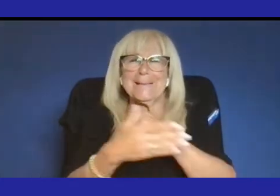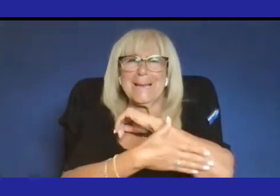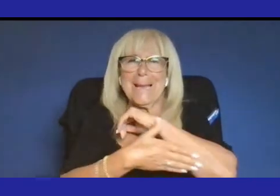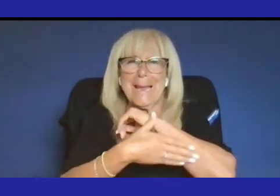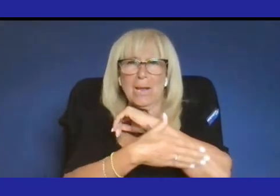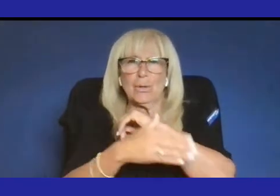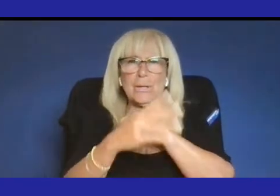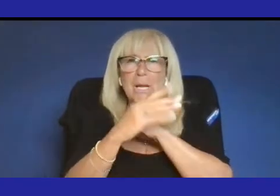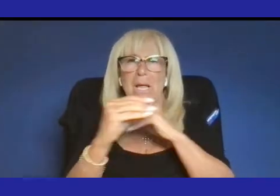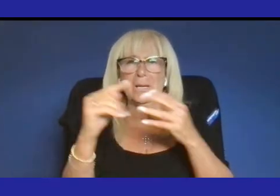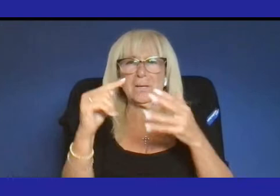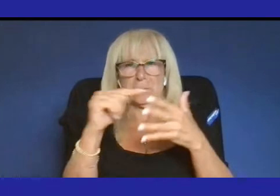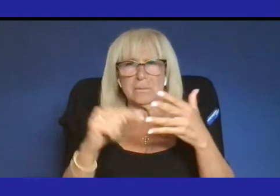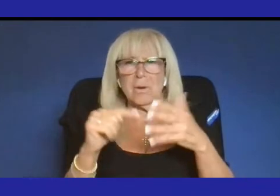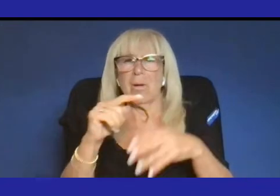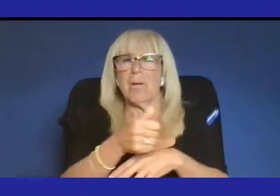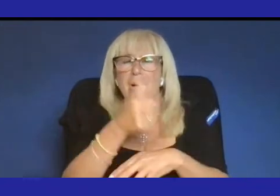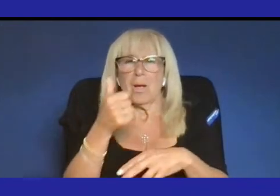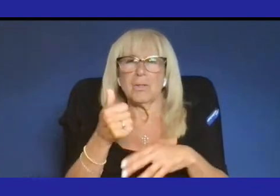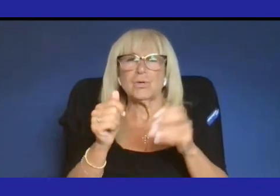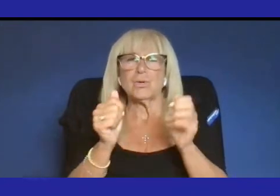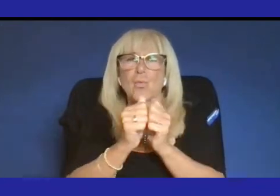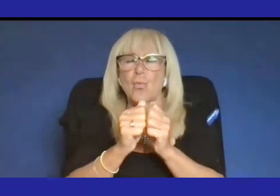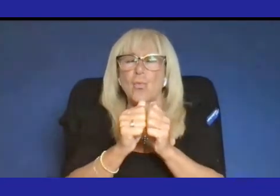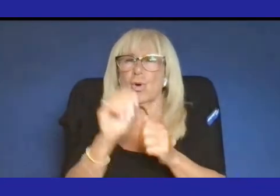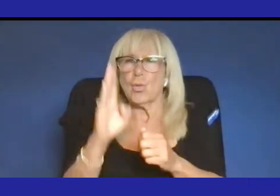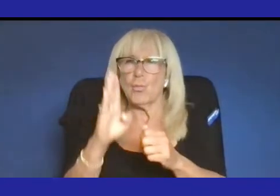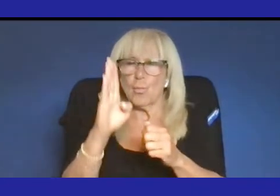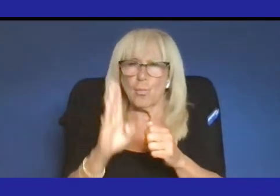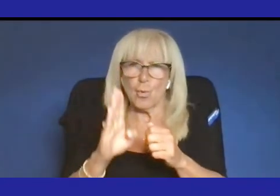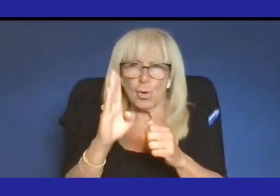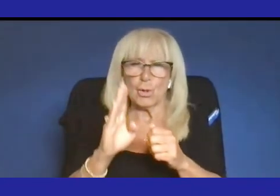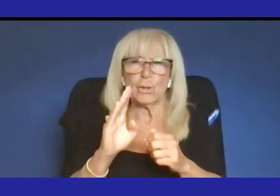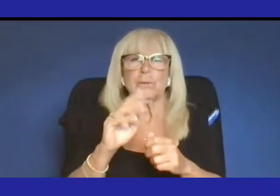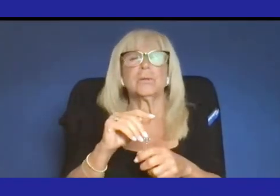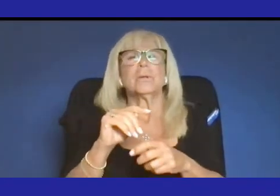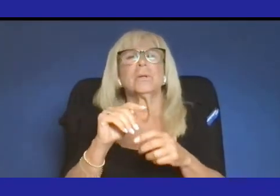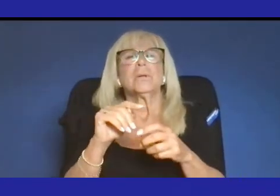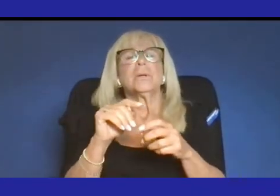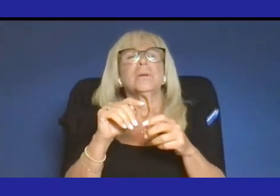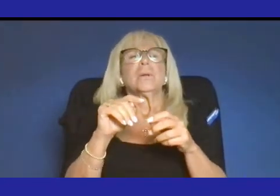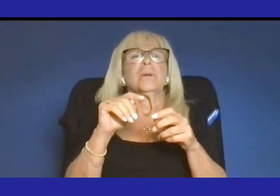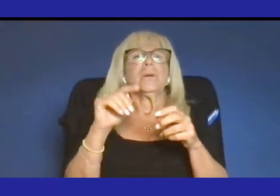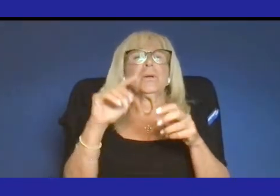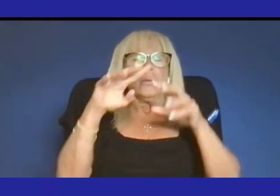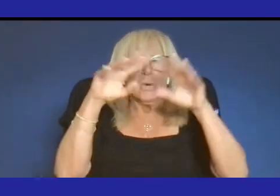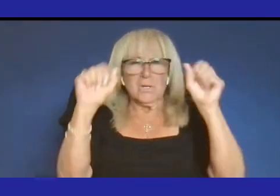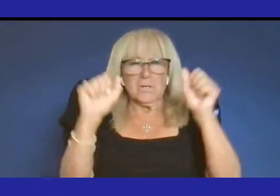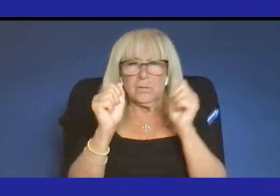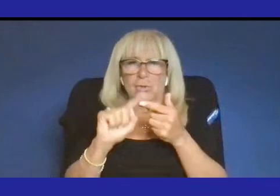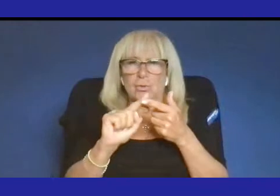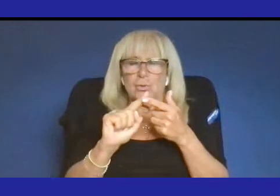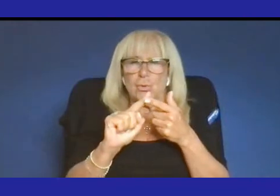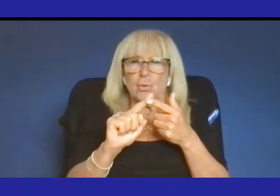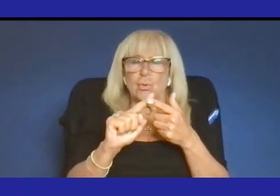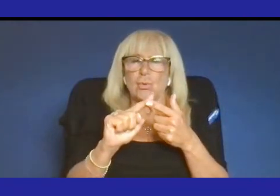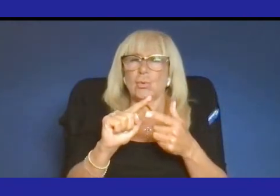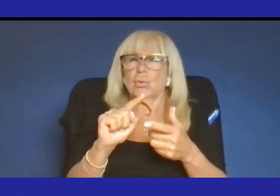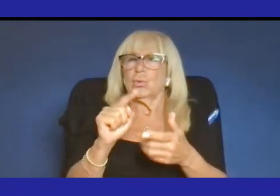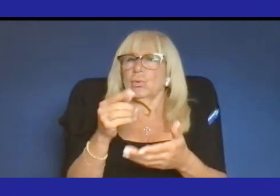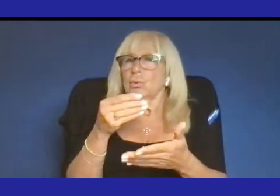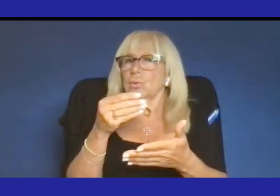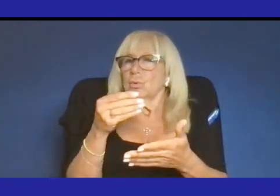earnest to move forward with Brooklyn Borough President Reynoso's generous contribution to our capital program at 3 of our Brooklyn acute